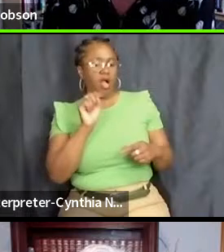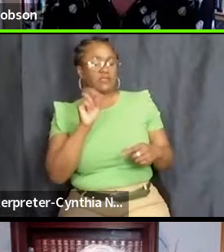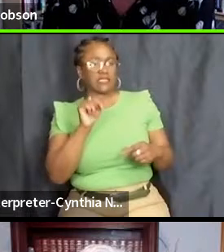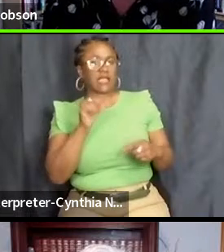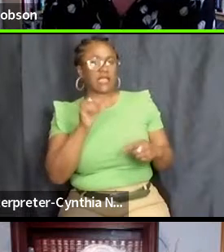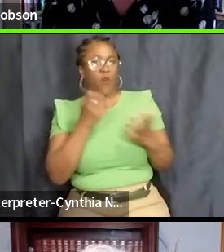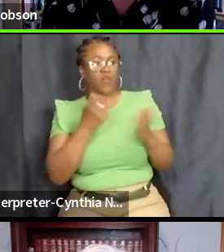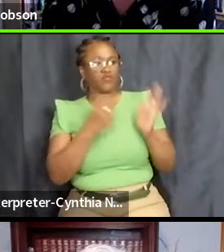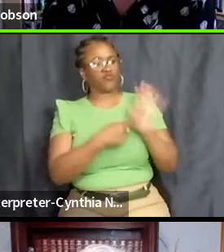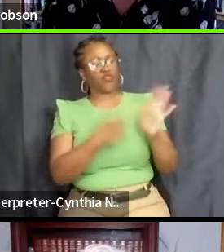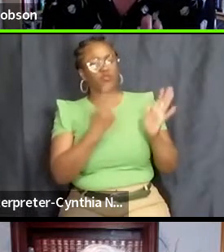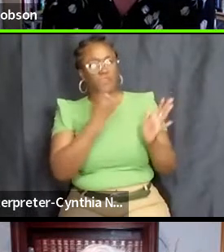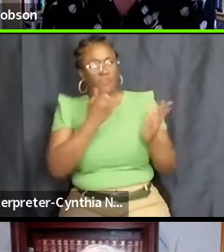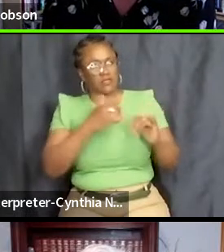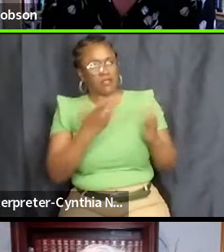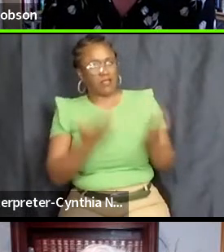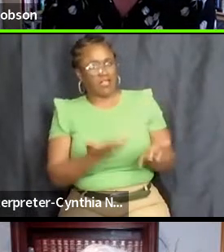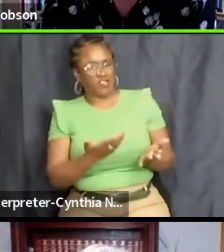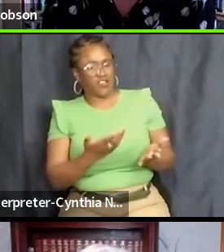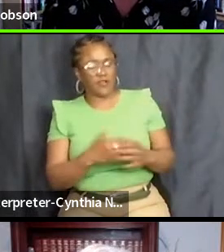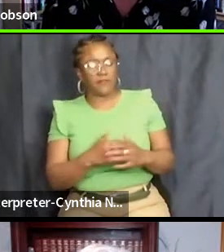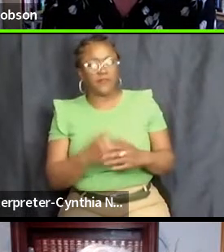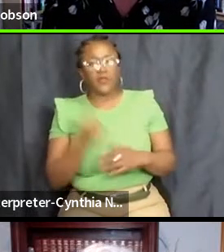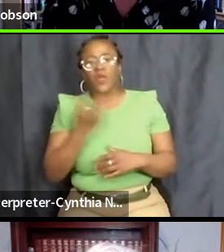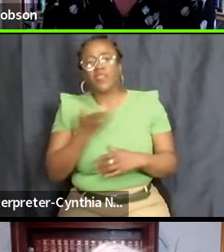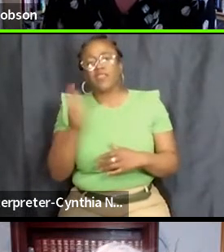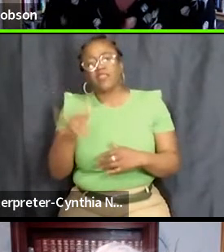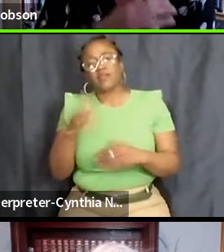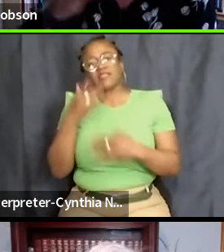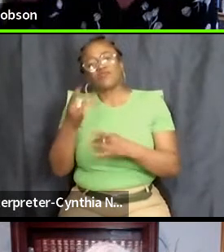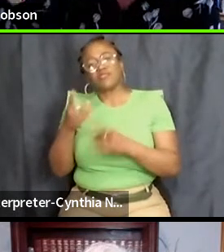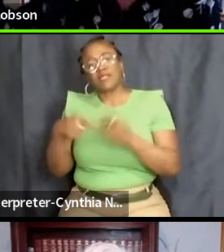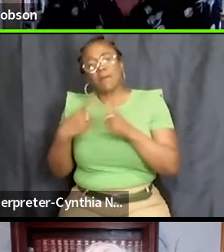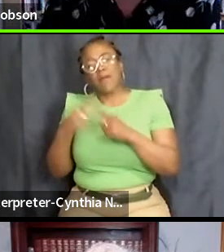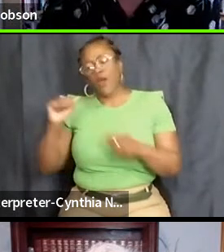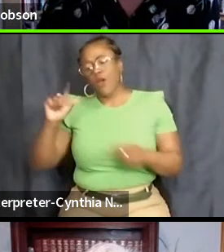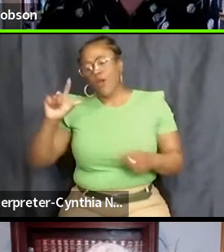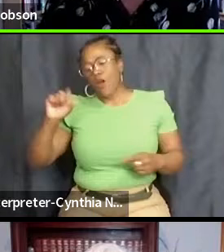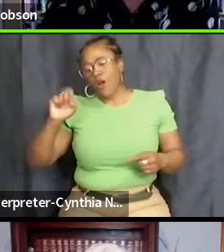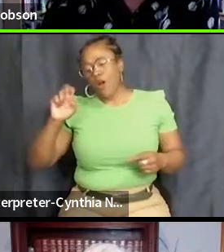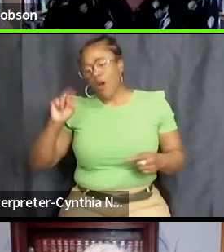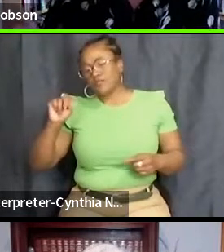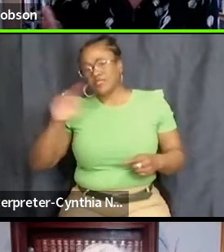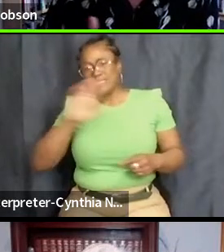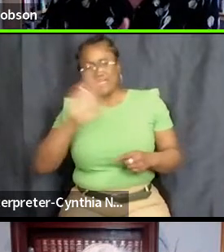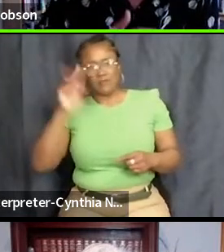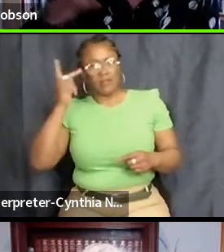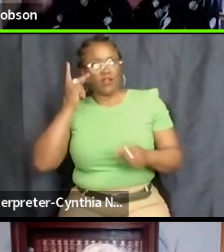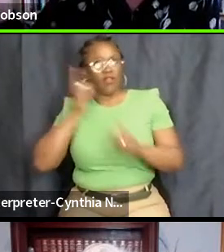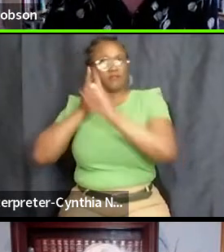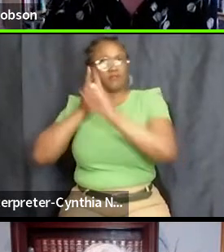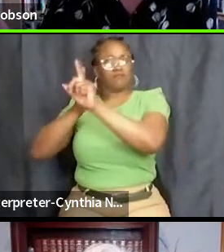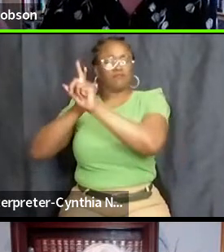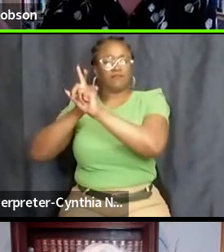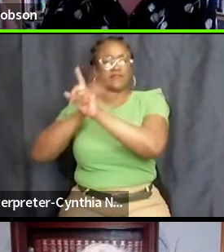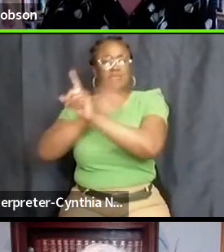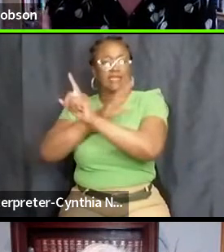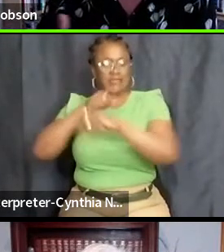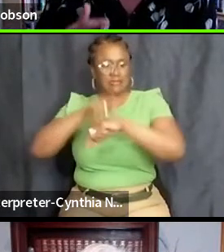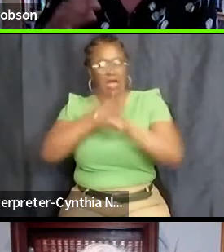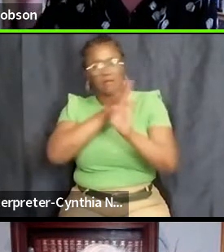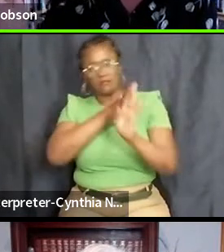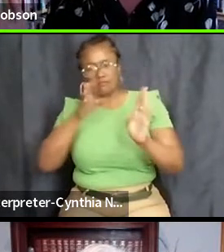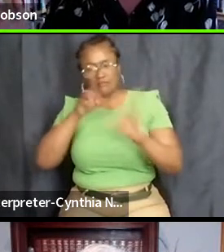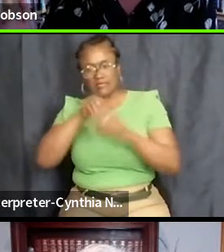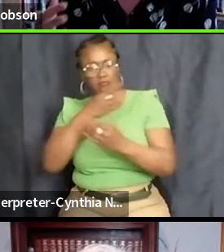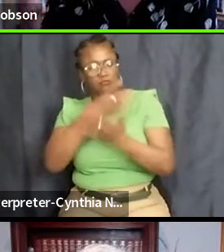us. And one of the things I think is interesting about Alston is his political trajectory. Over his time in prison